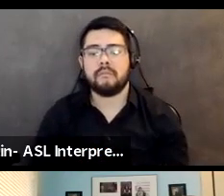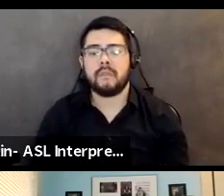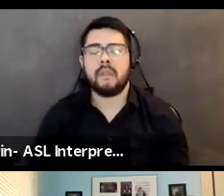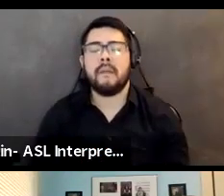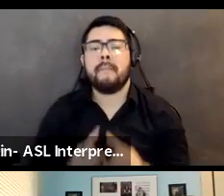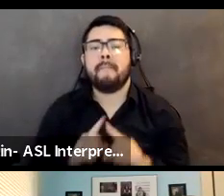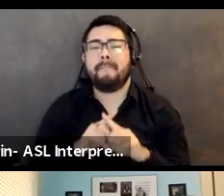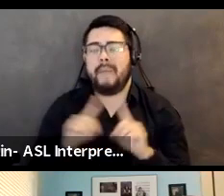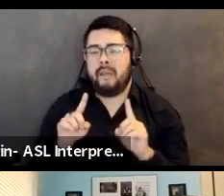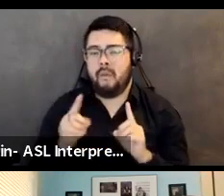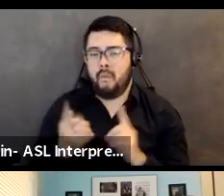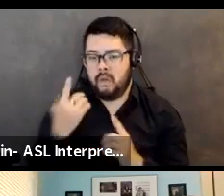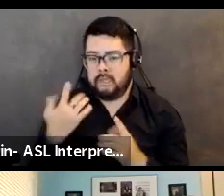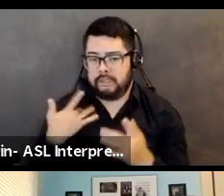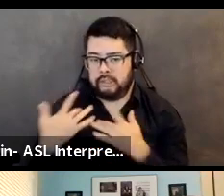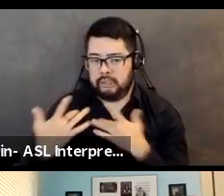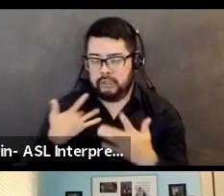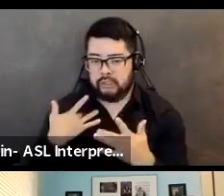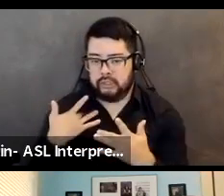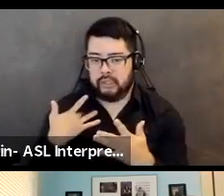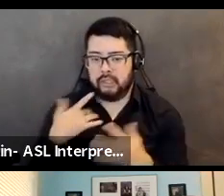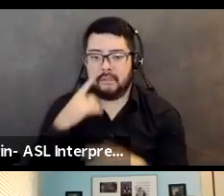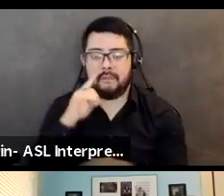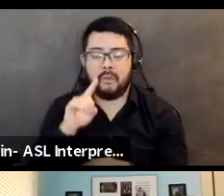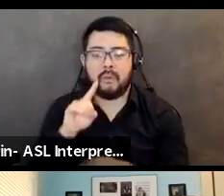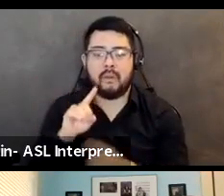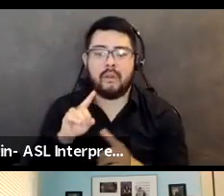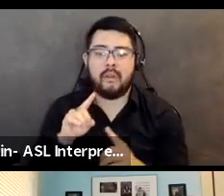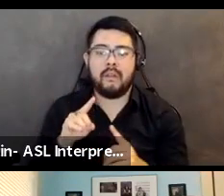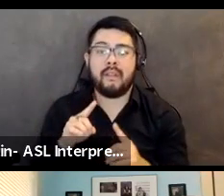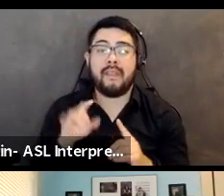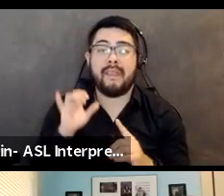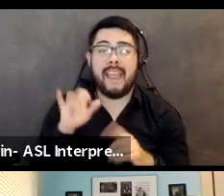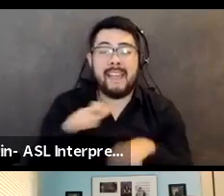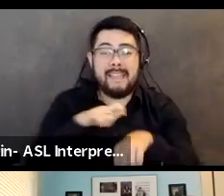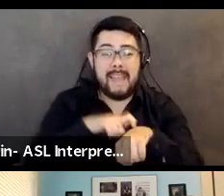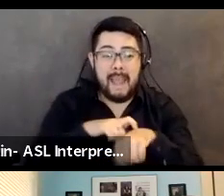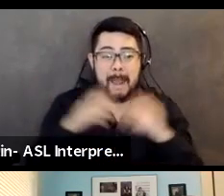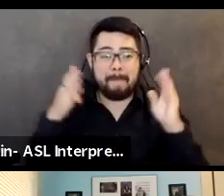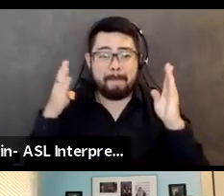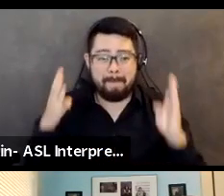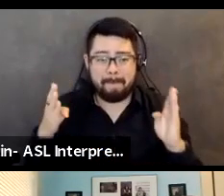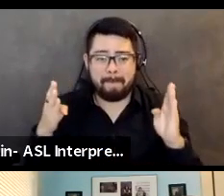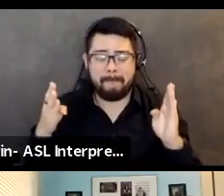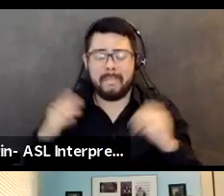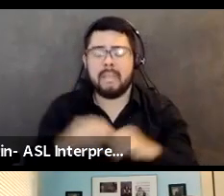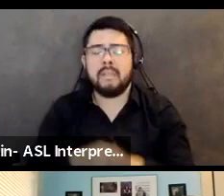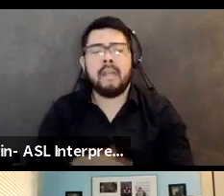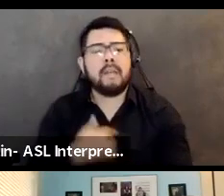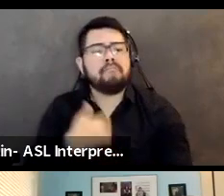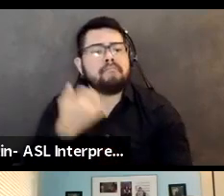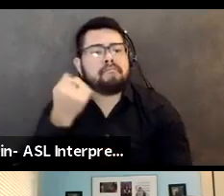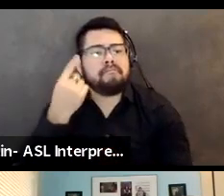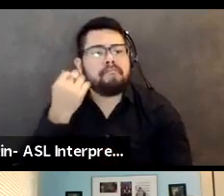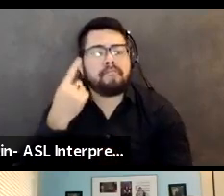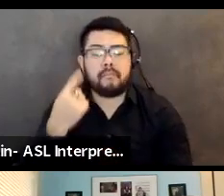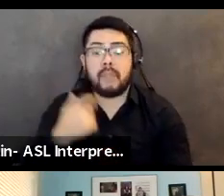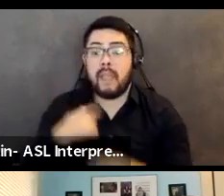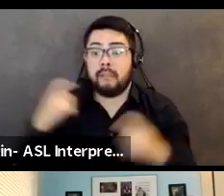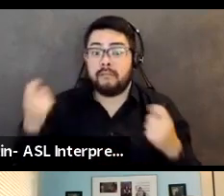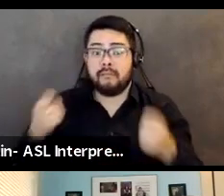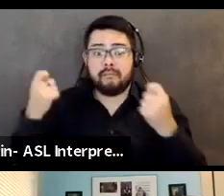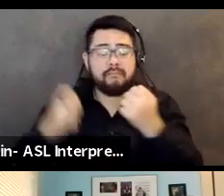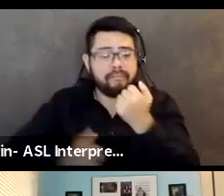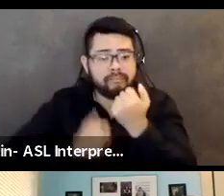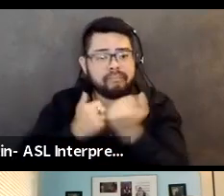do worry about the k second amount of time and although i i celebrate that you